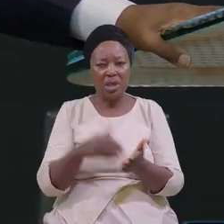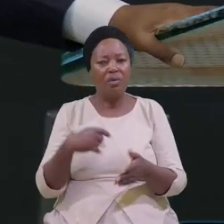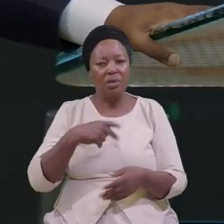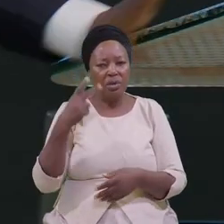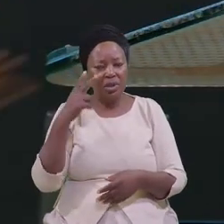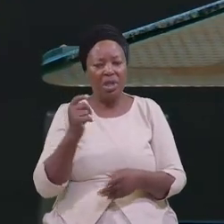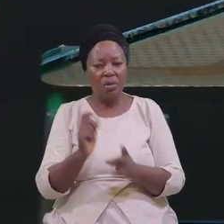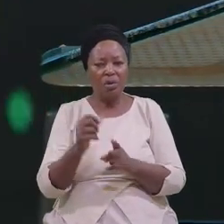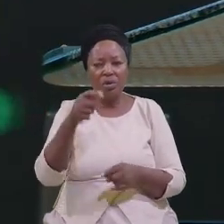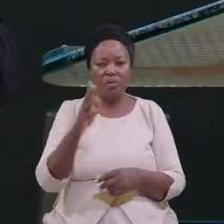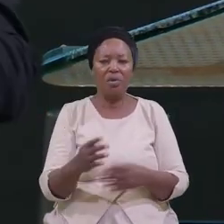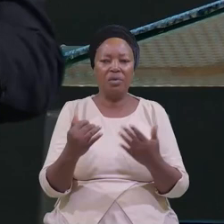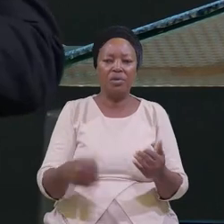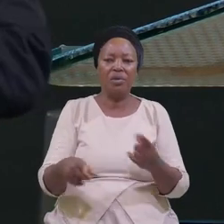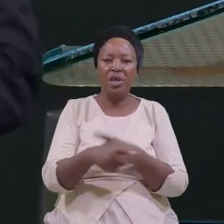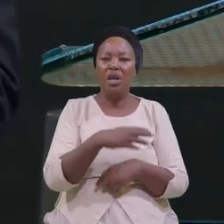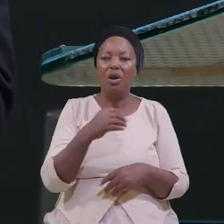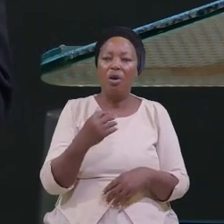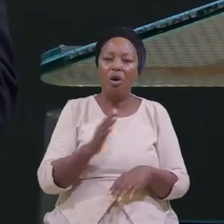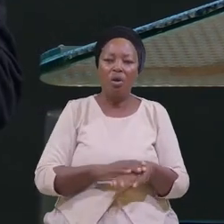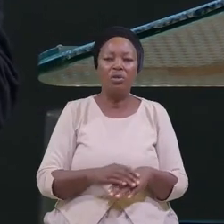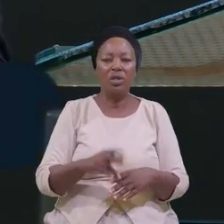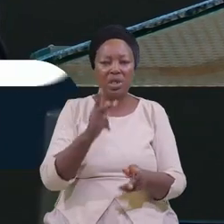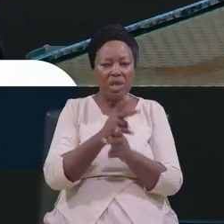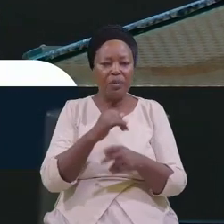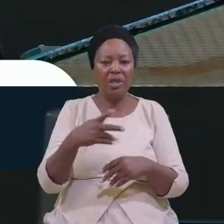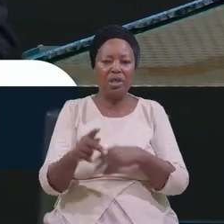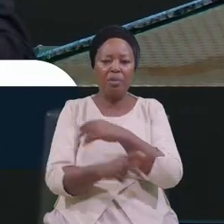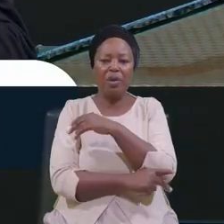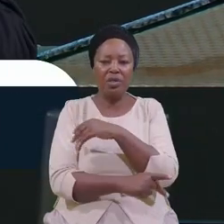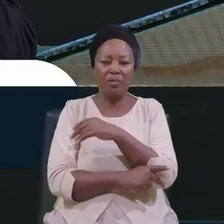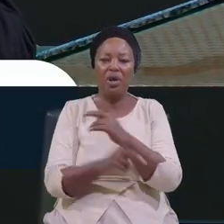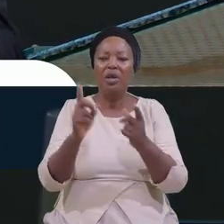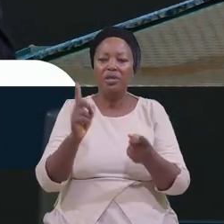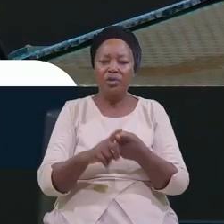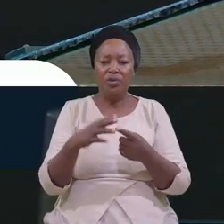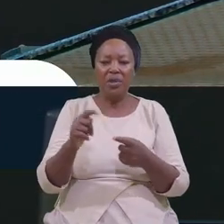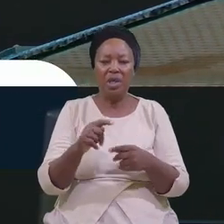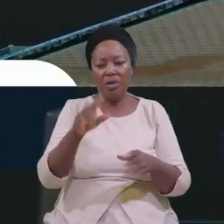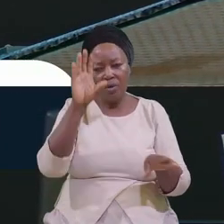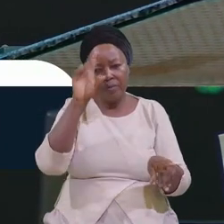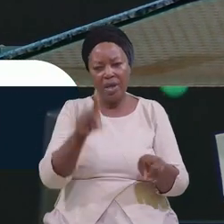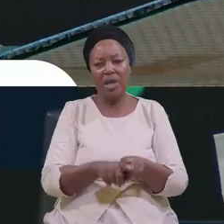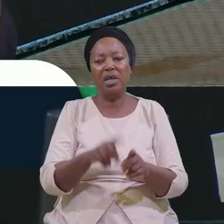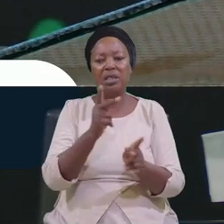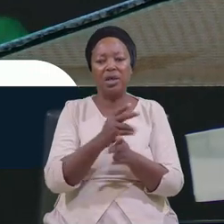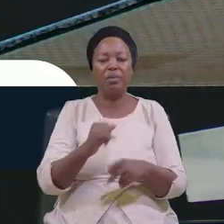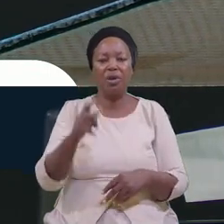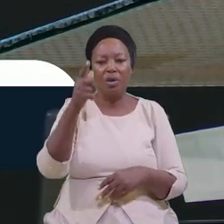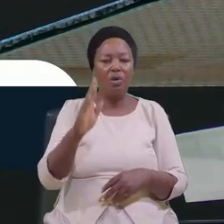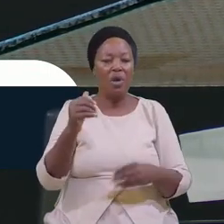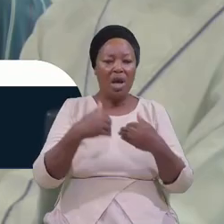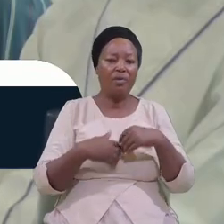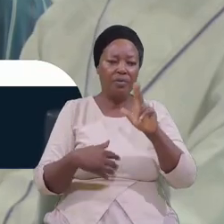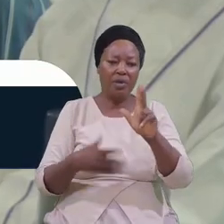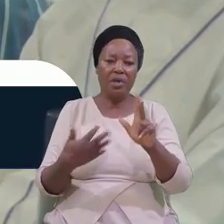looking at the word of God today on keeping the Passover unto the covenant keeping God. There are three things